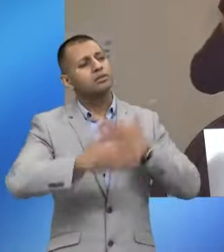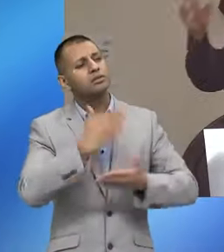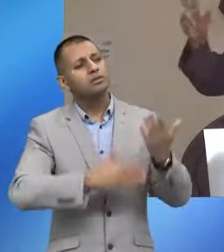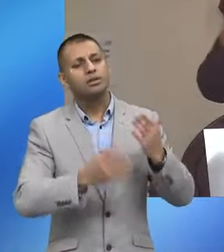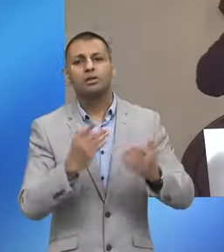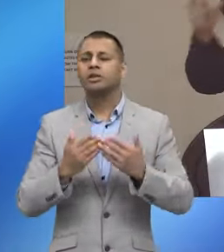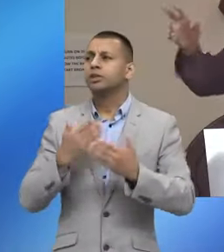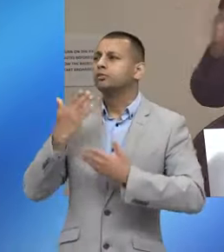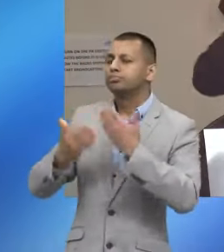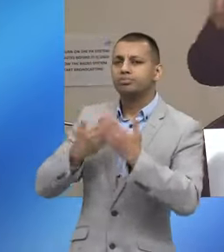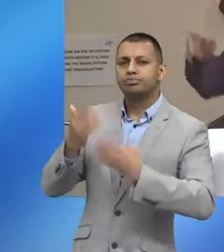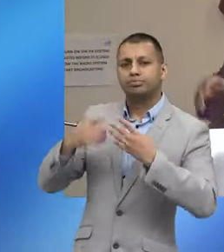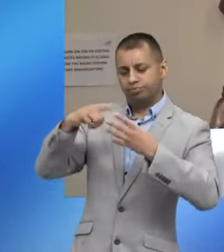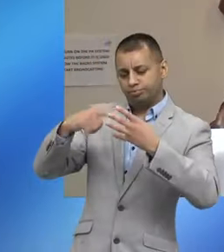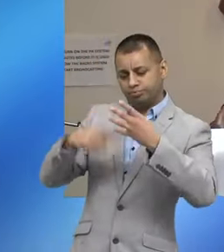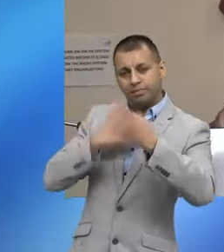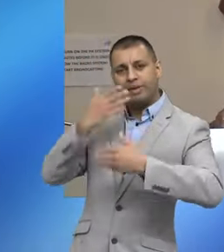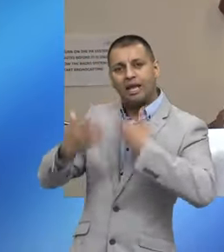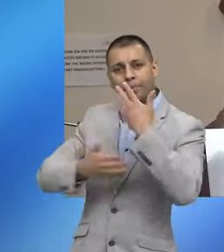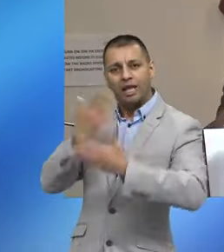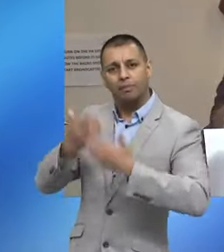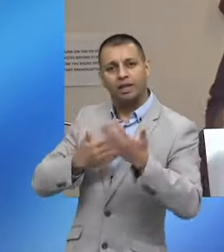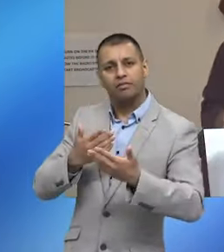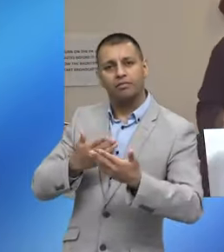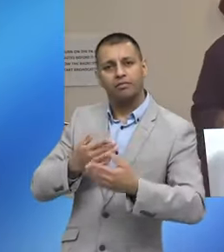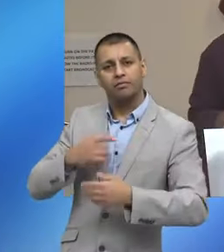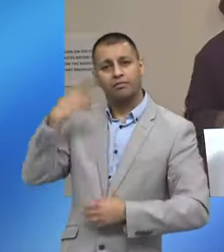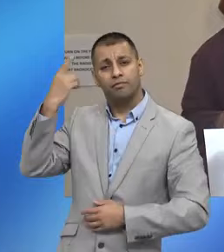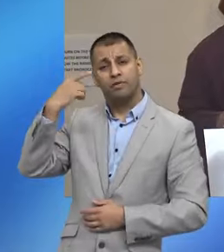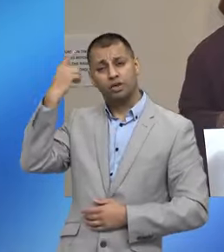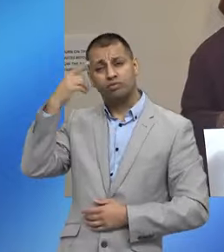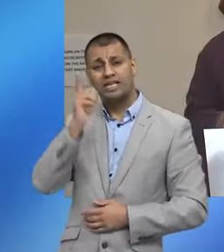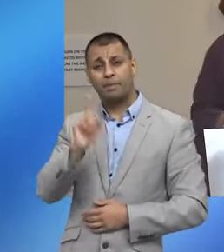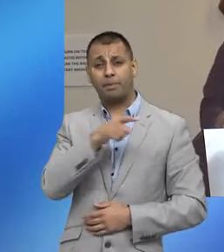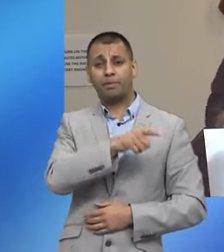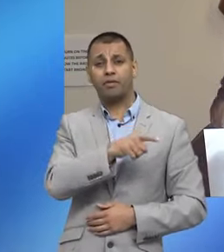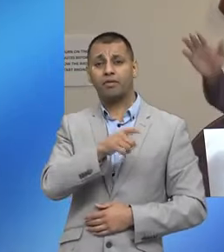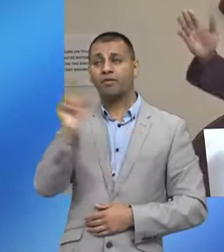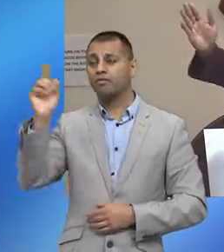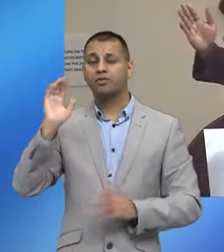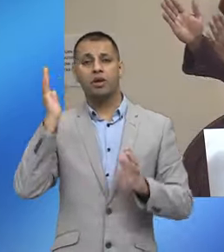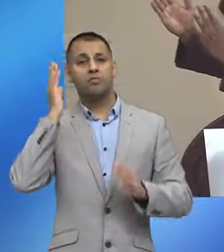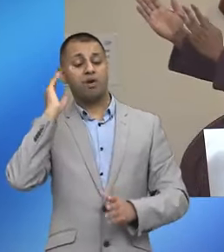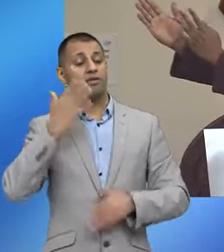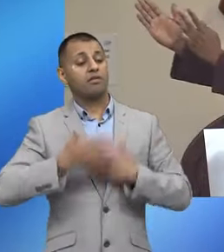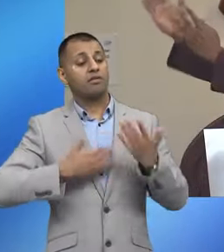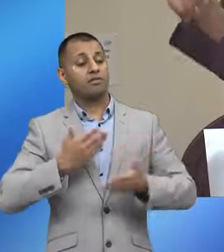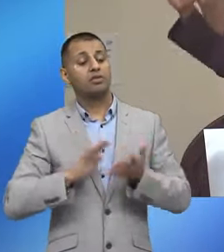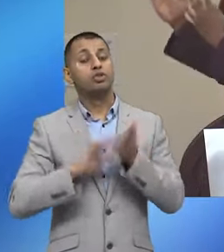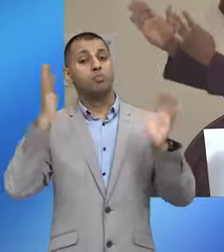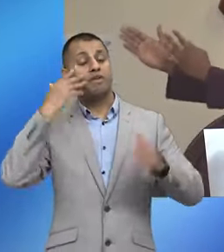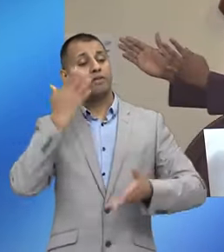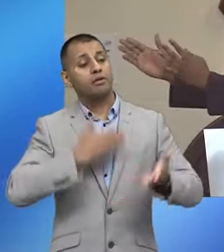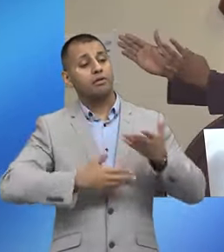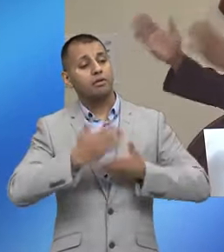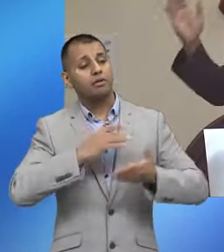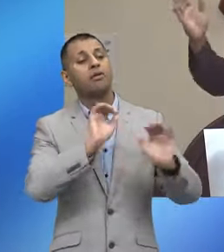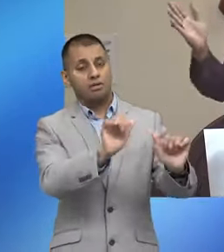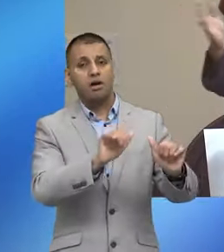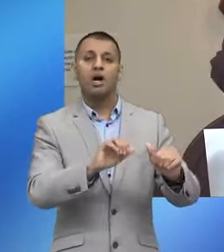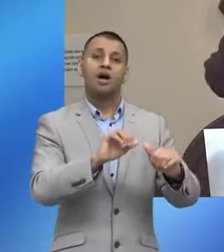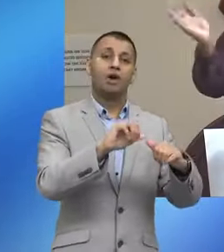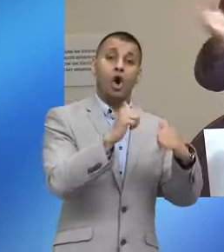saying the ruqya to the Nabi, the things he used to say in Jahiliyyah for majnoon people. The Nabi said, as for these things you said, continue to use